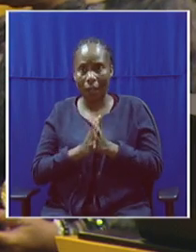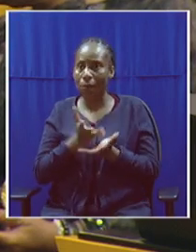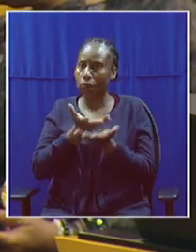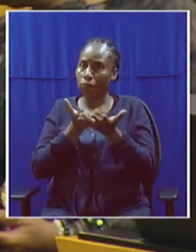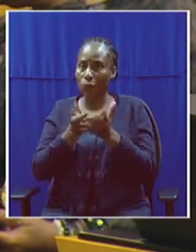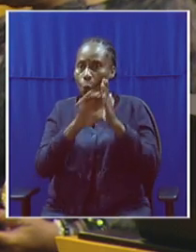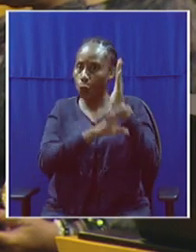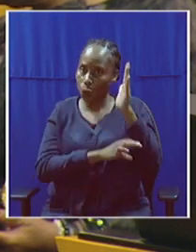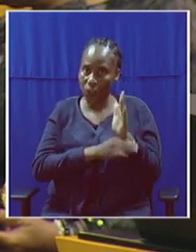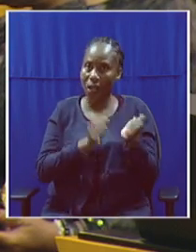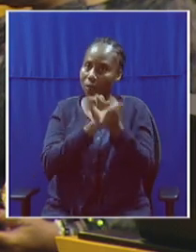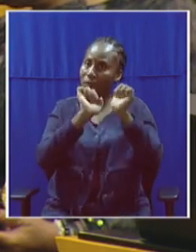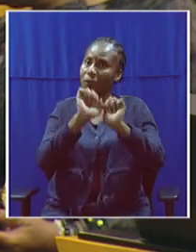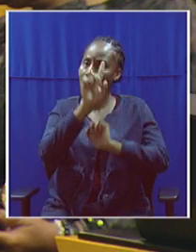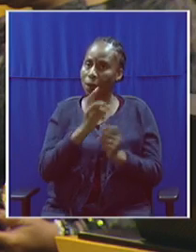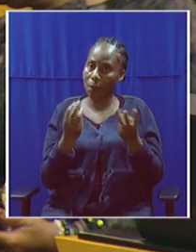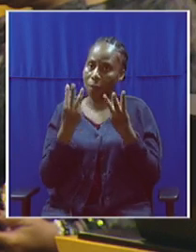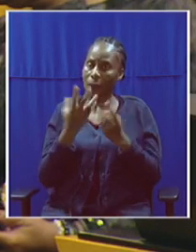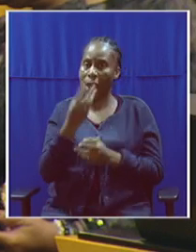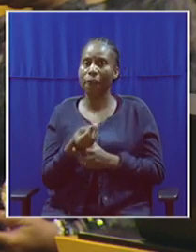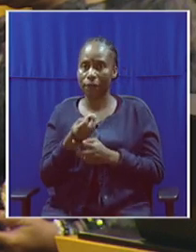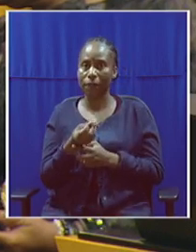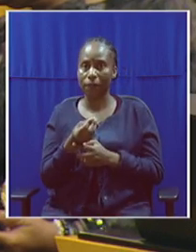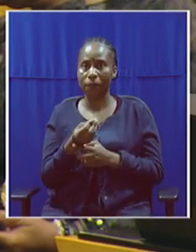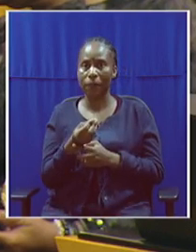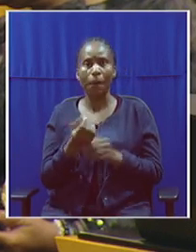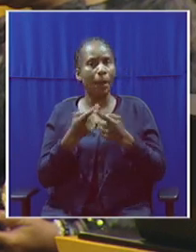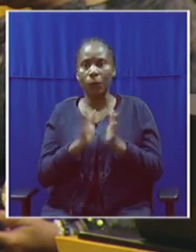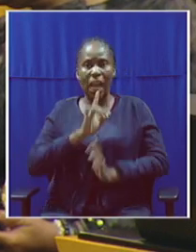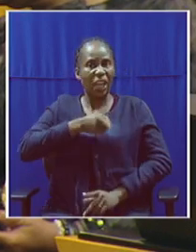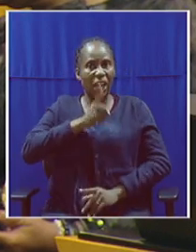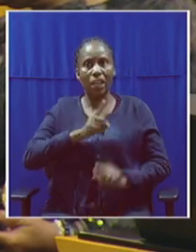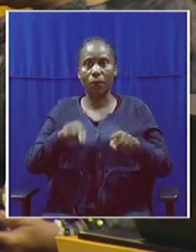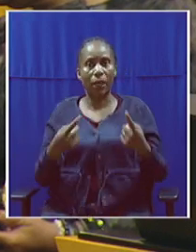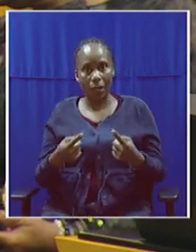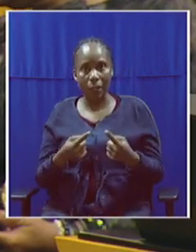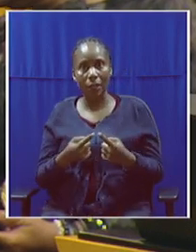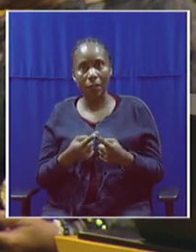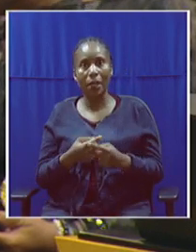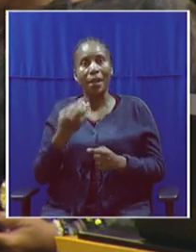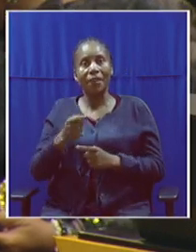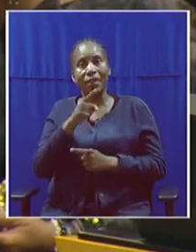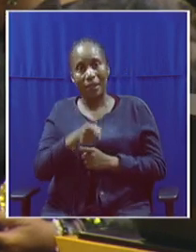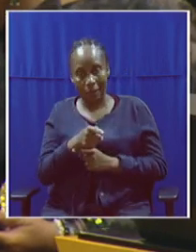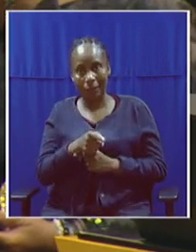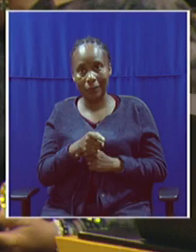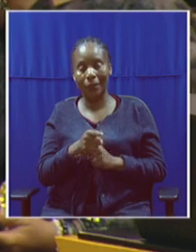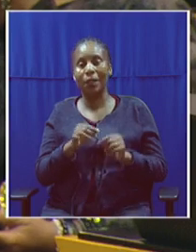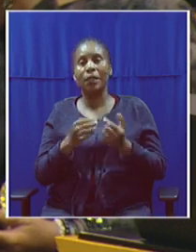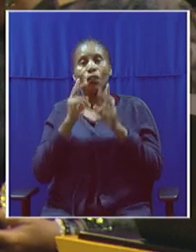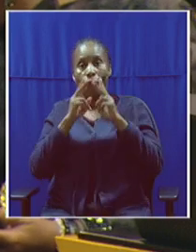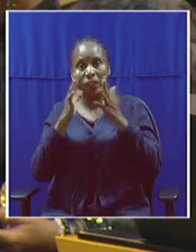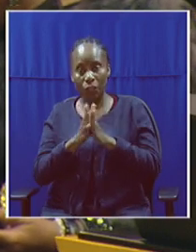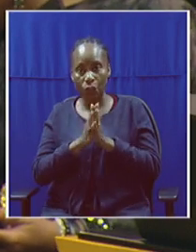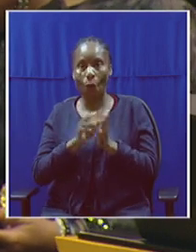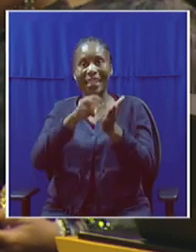were the product that we producing it only happens with escom and when there's a decline in demand we think